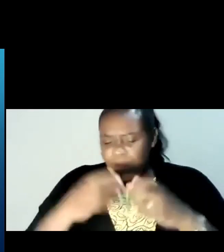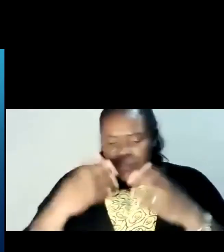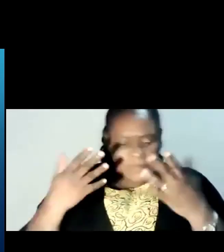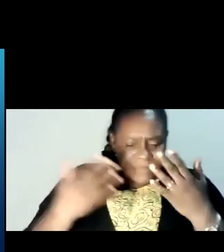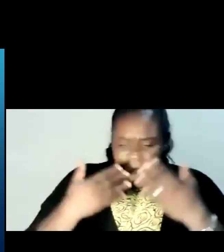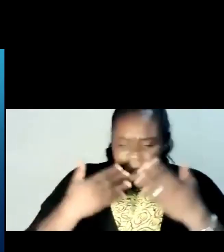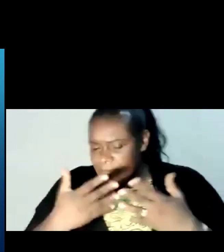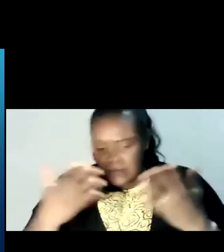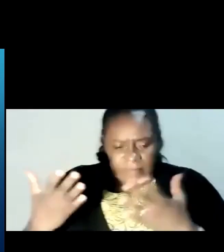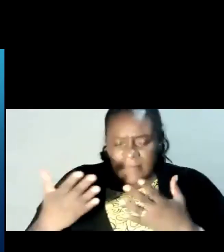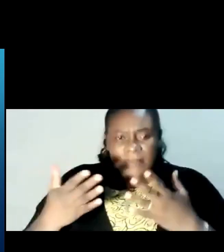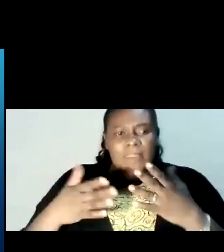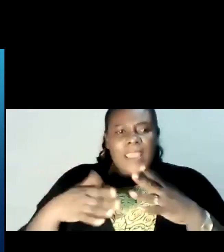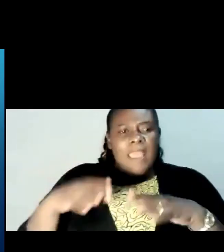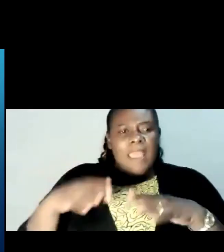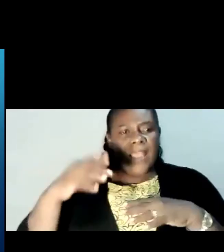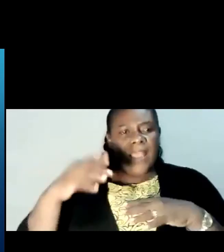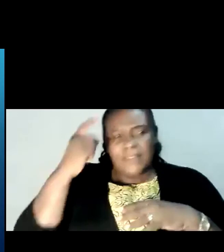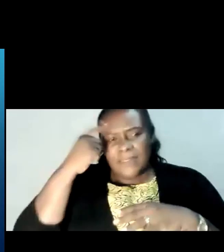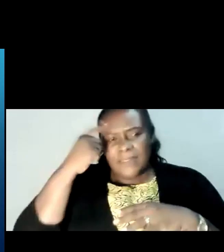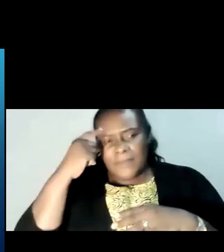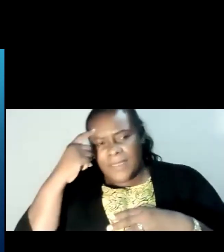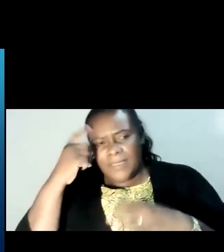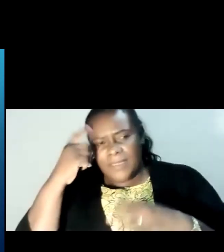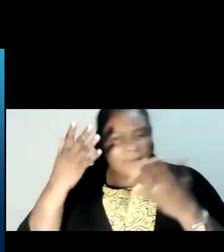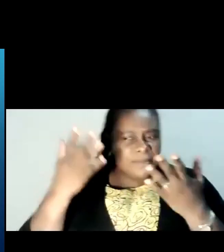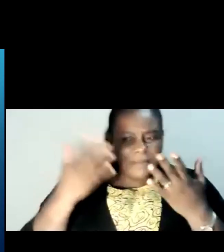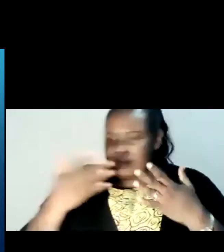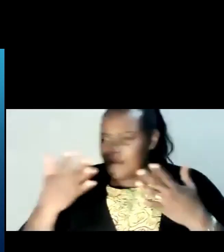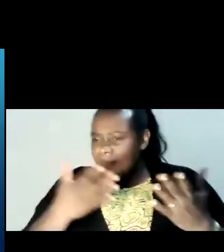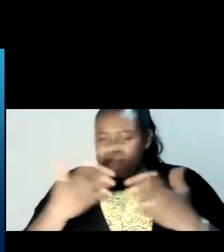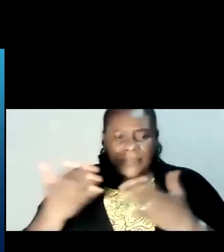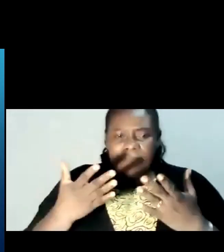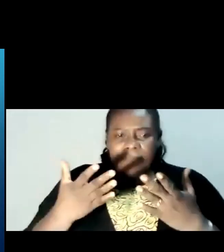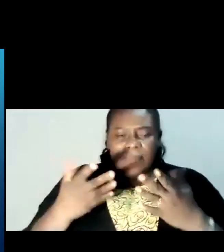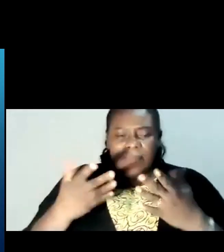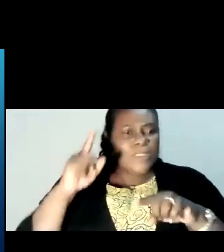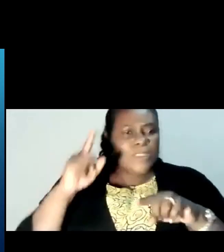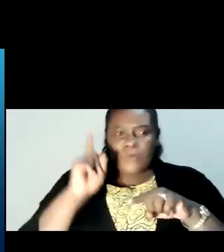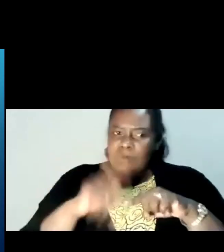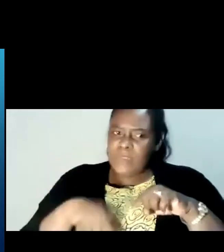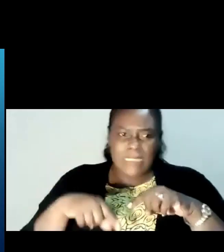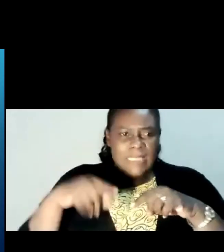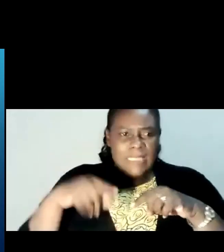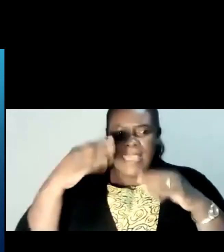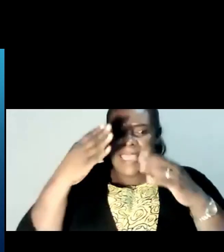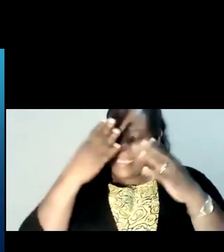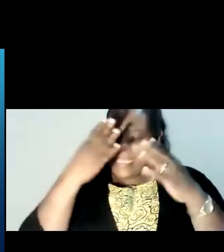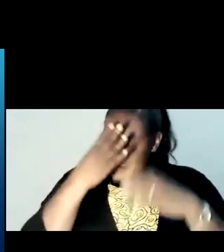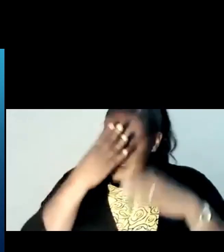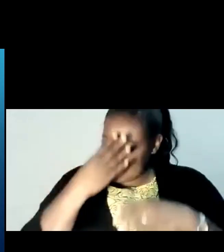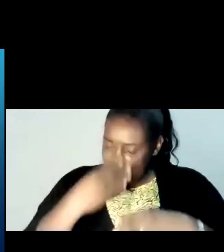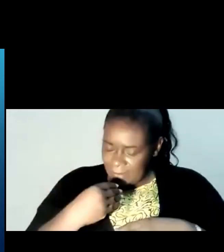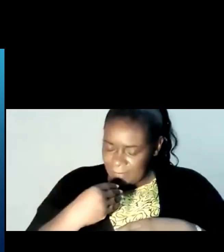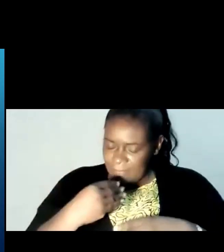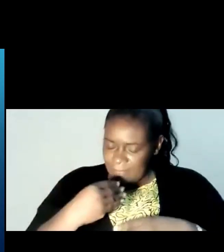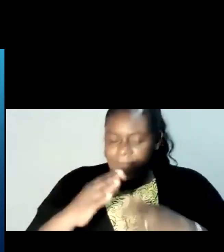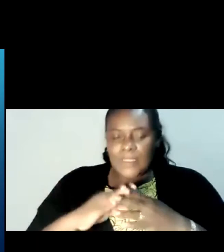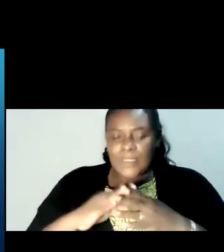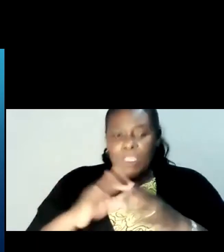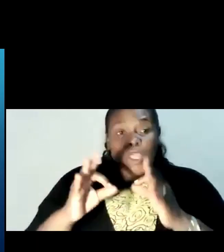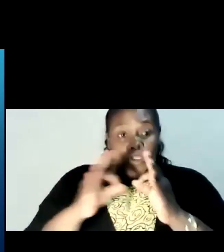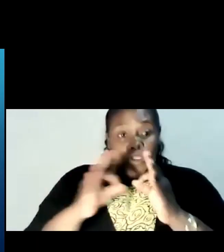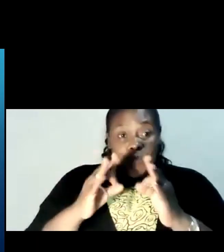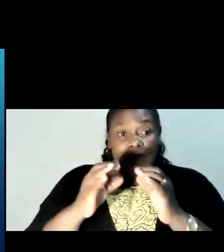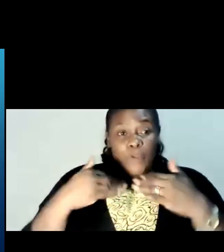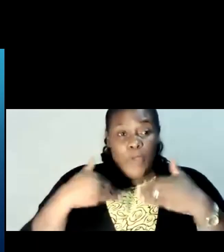psychiatric illnesses can cause issues with sleep. So if a person is having trouble with sleep, it's important